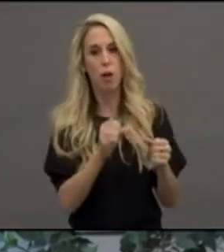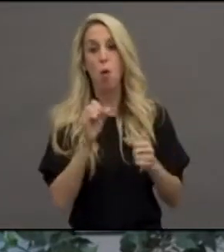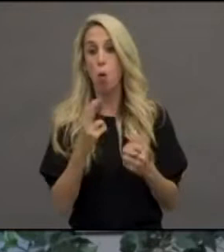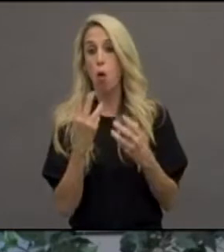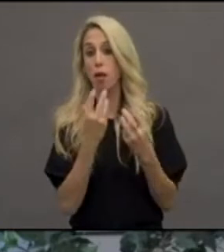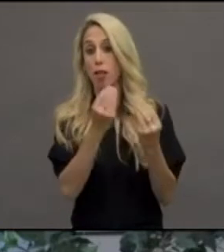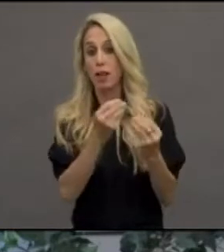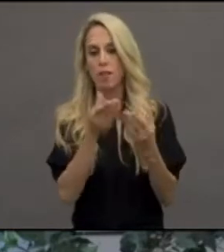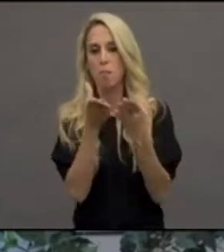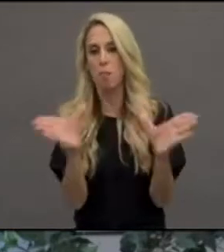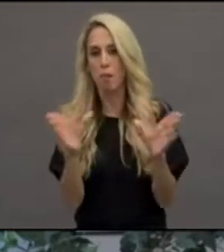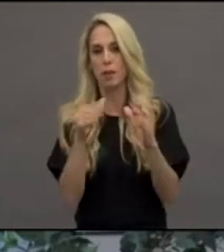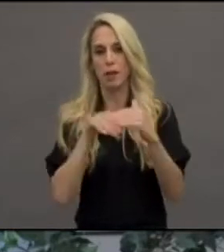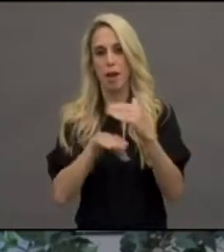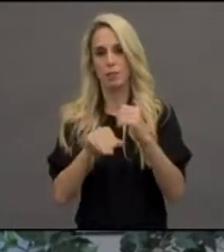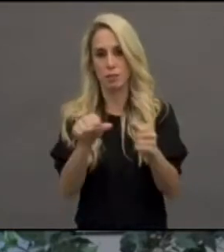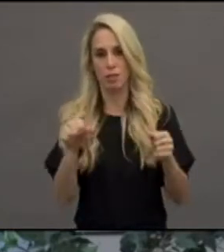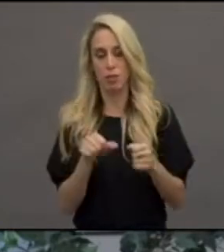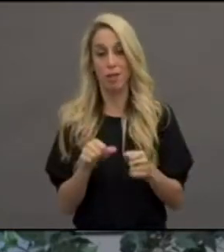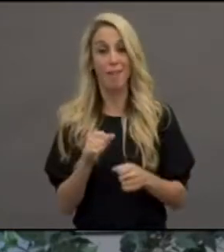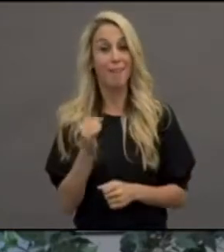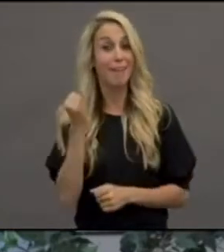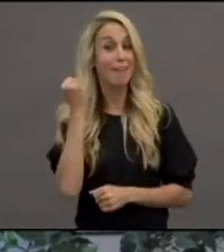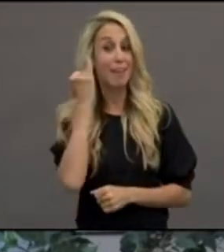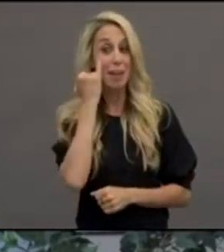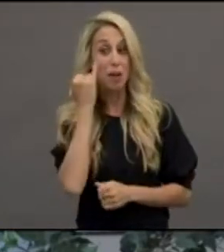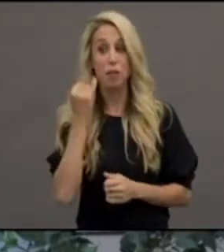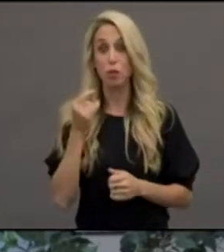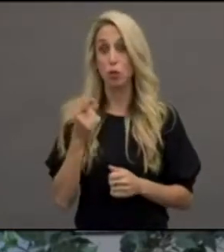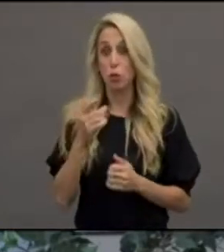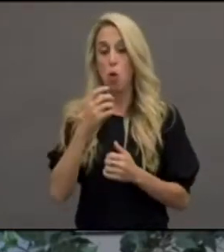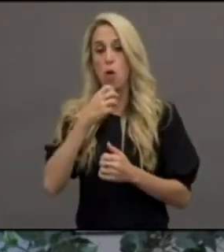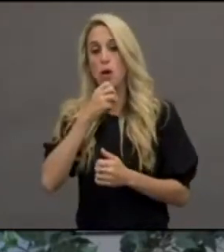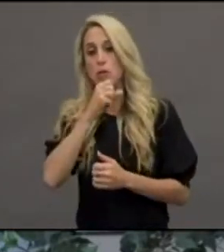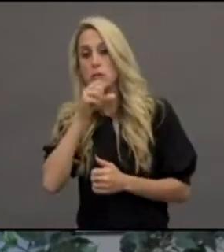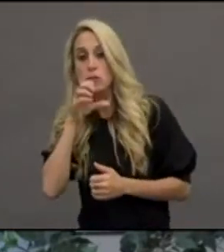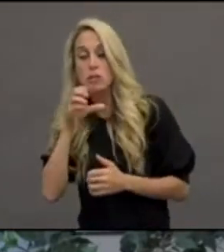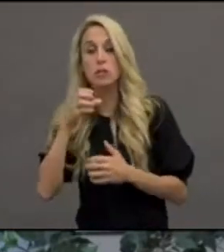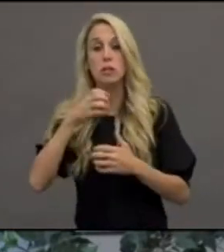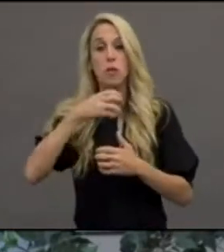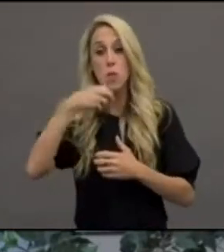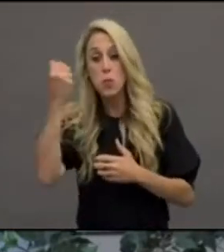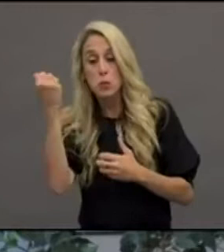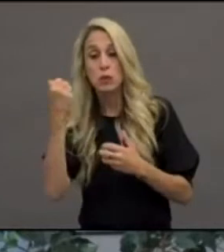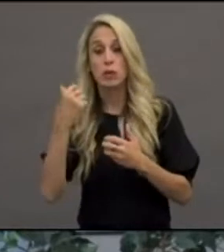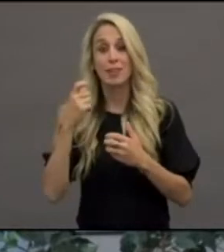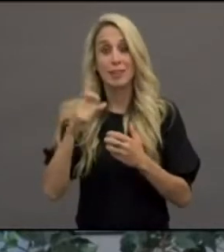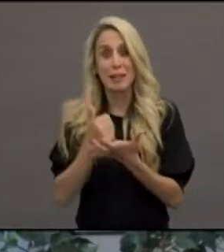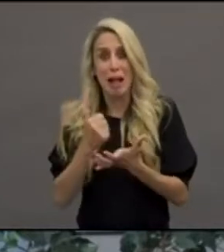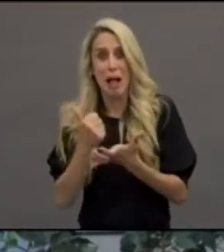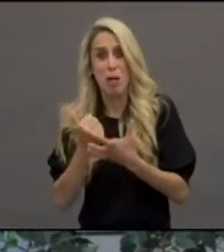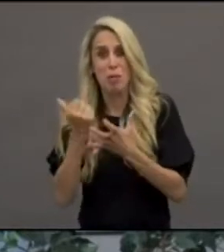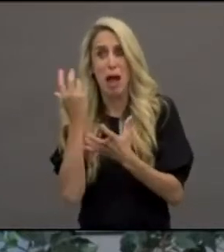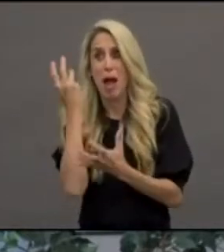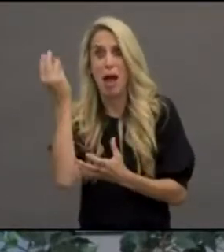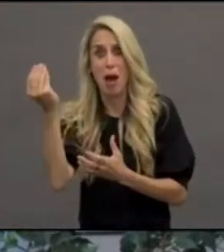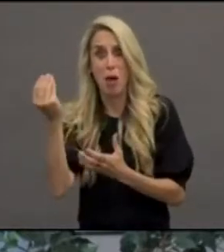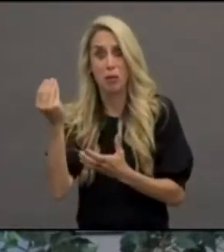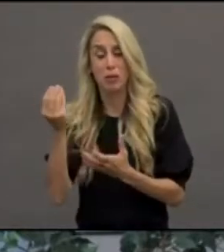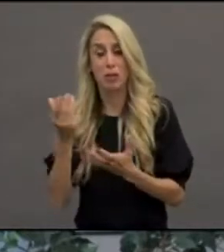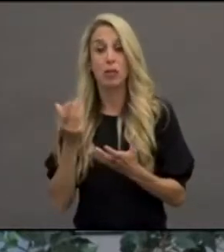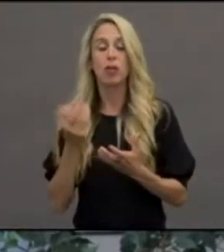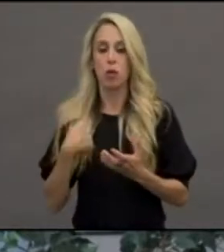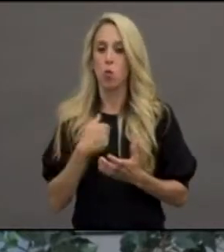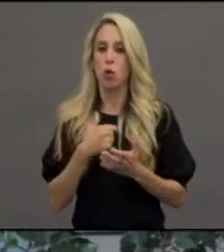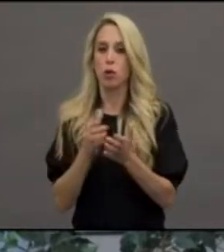a public access area. Now, if you are elderly or you need assistance getting out and you just can't make it out,